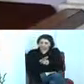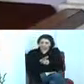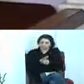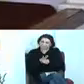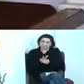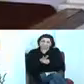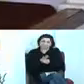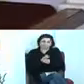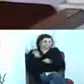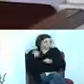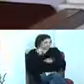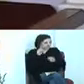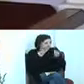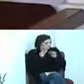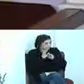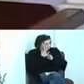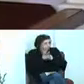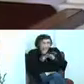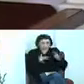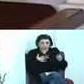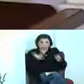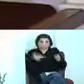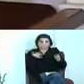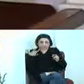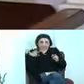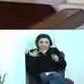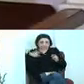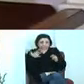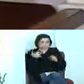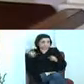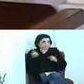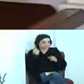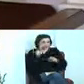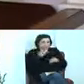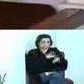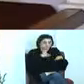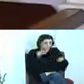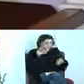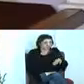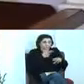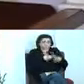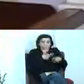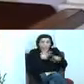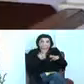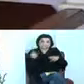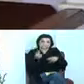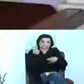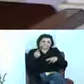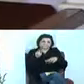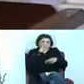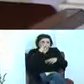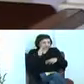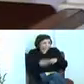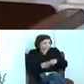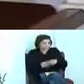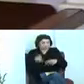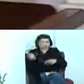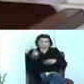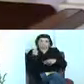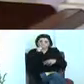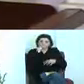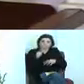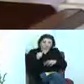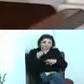Somebody hurt your feelings? Somebody called your name. Somebody ignored you. Somebody didn't give you